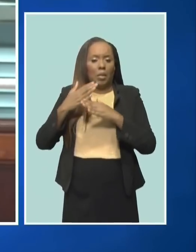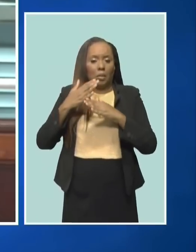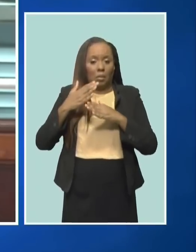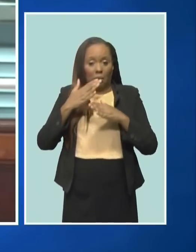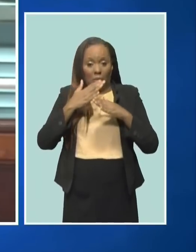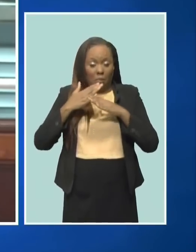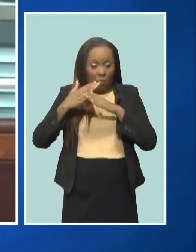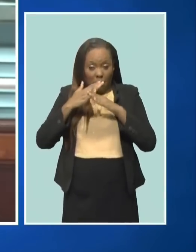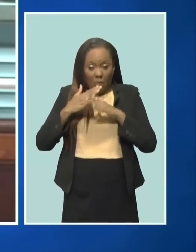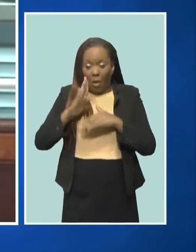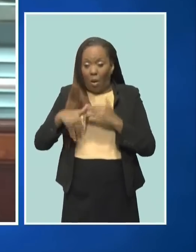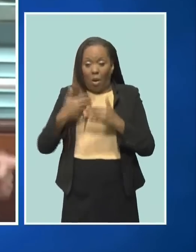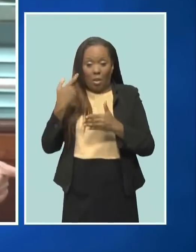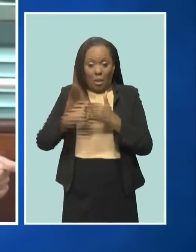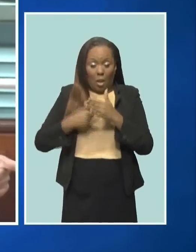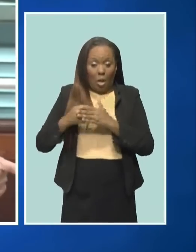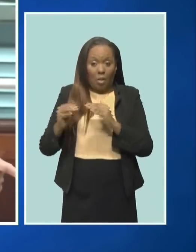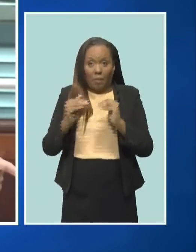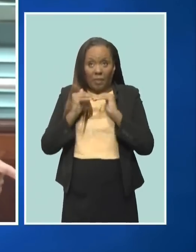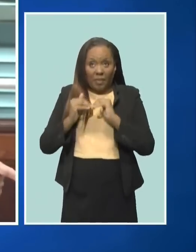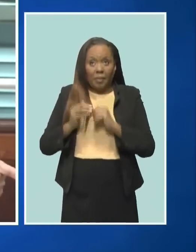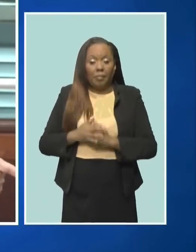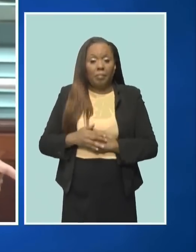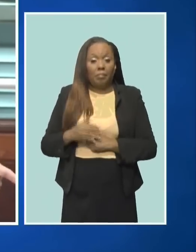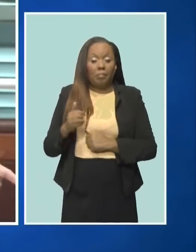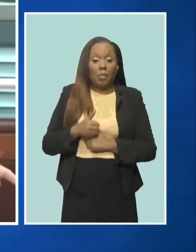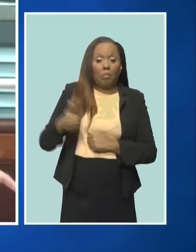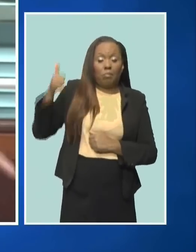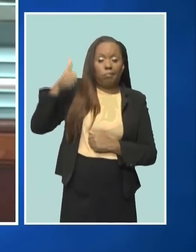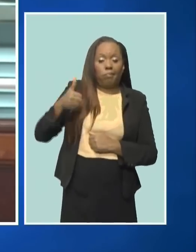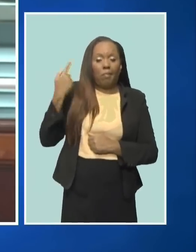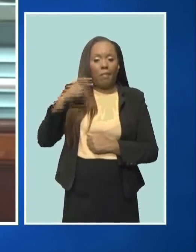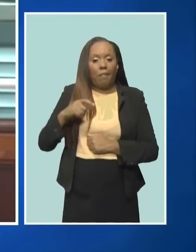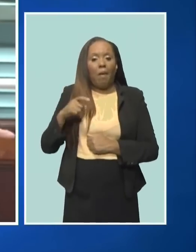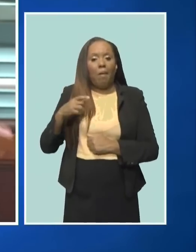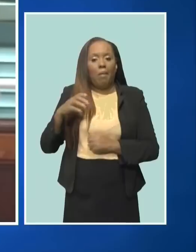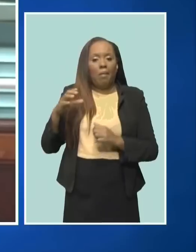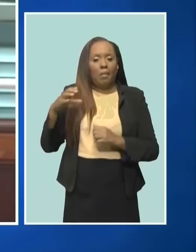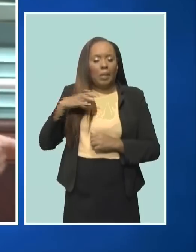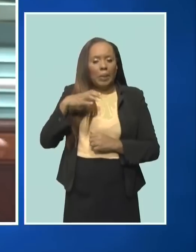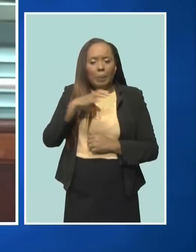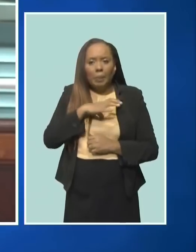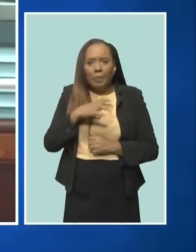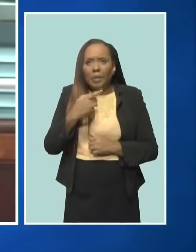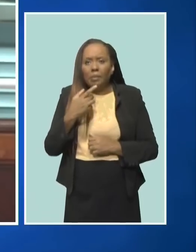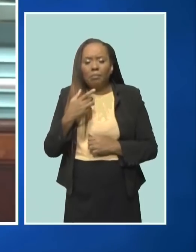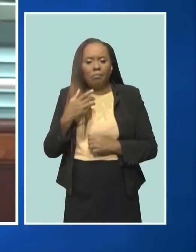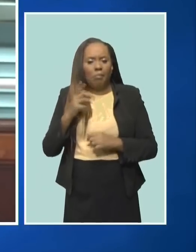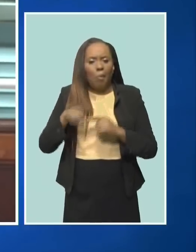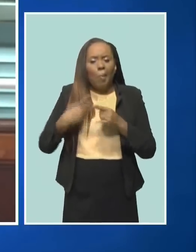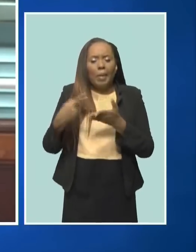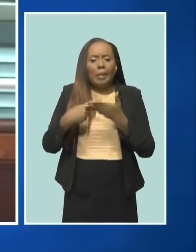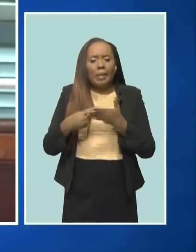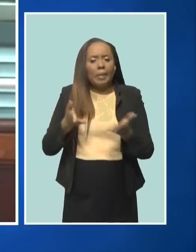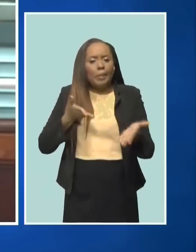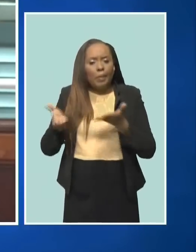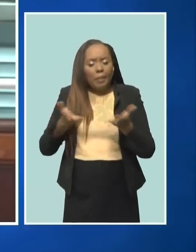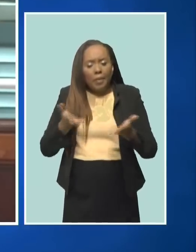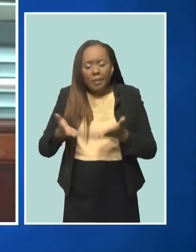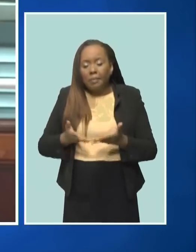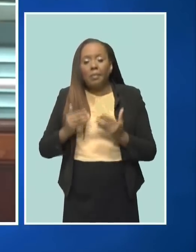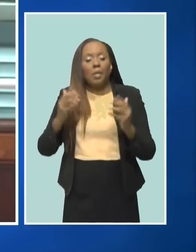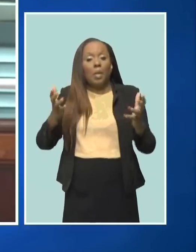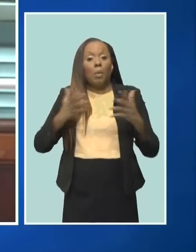space. Superintended by the Fair Trade Commission insofar as the standards of service are concerned, so as to make sure